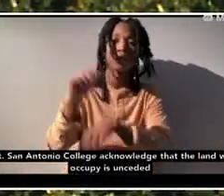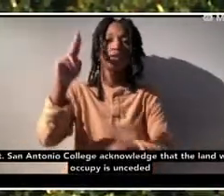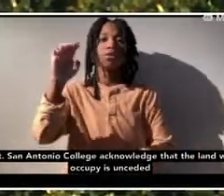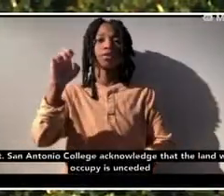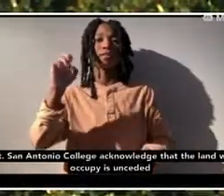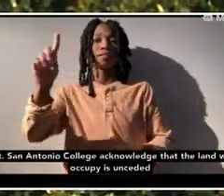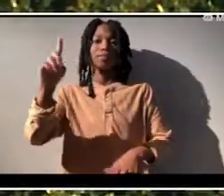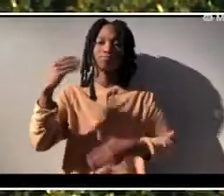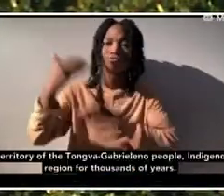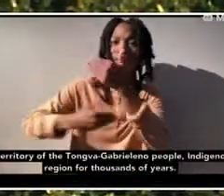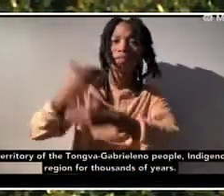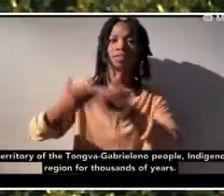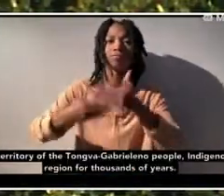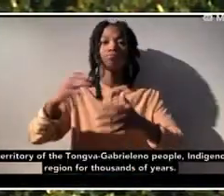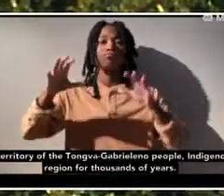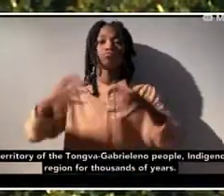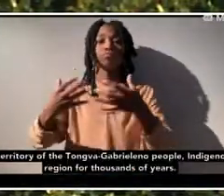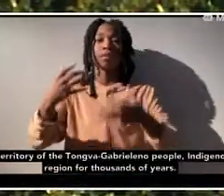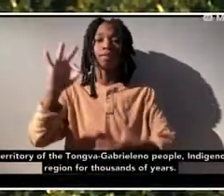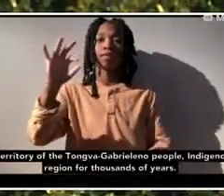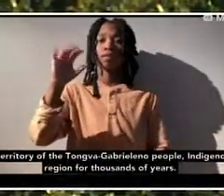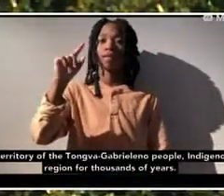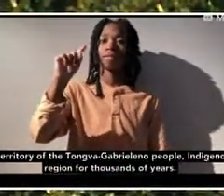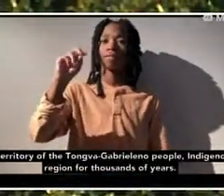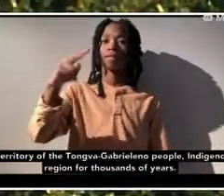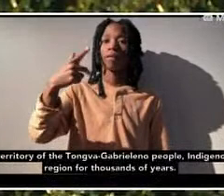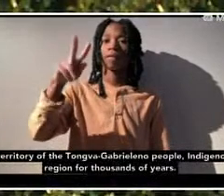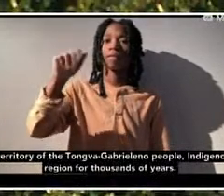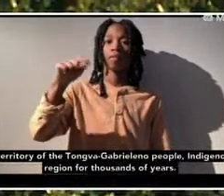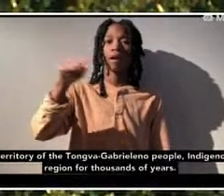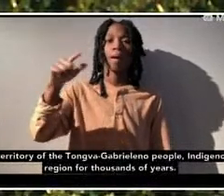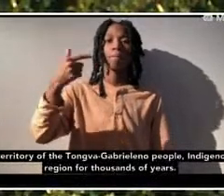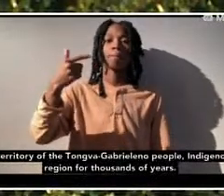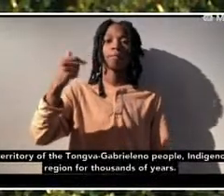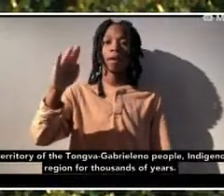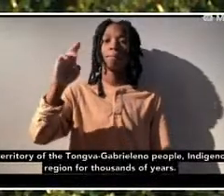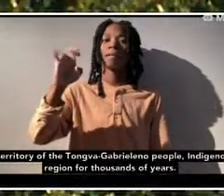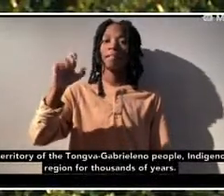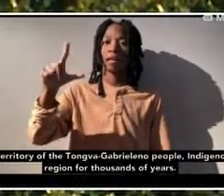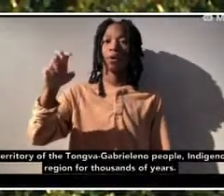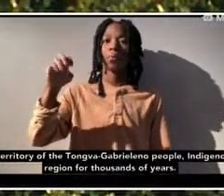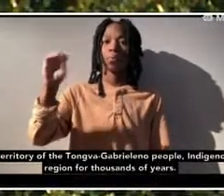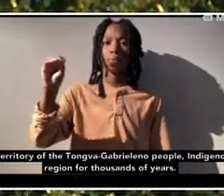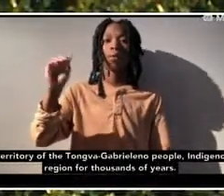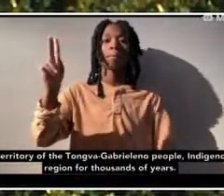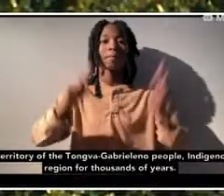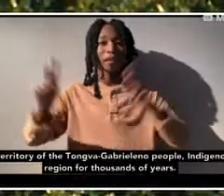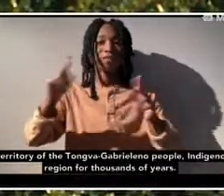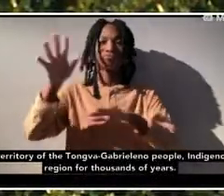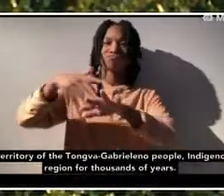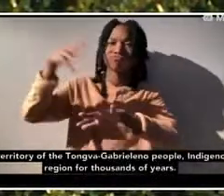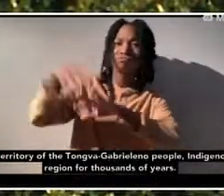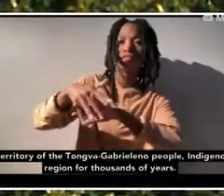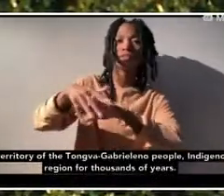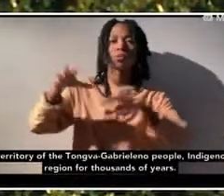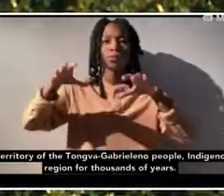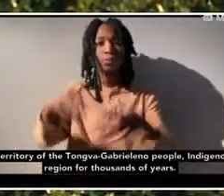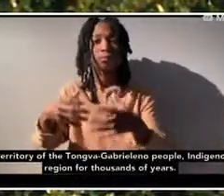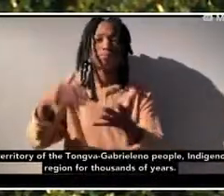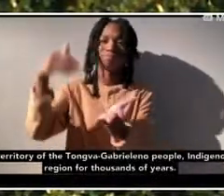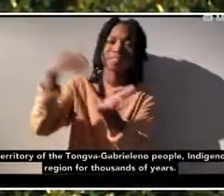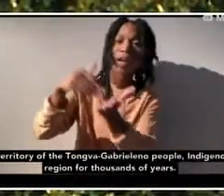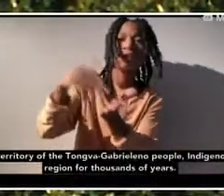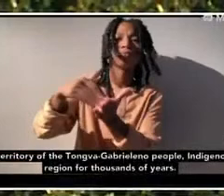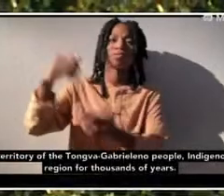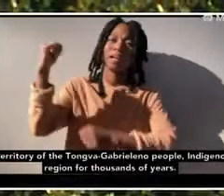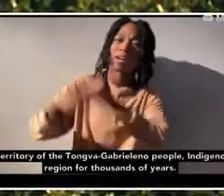the Iyokium, our relatives, relations, past, present, and emerging. In attendance today, we have distinguished